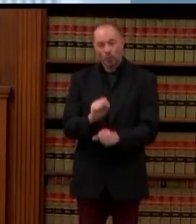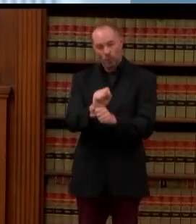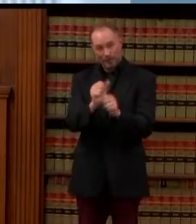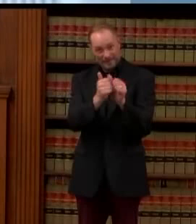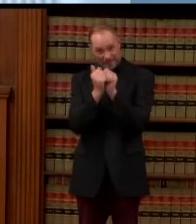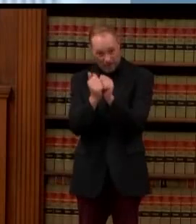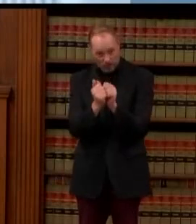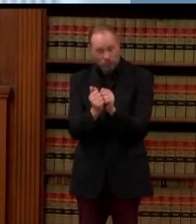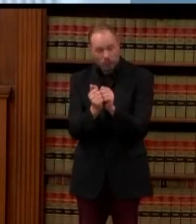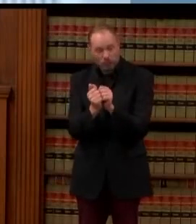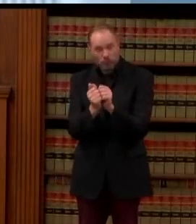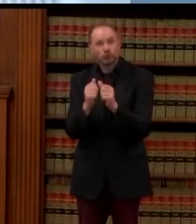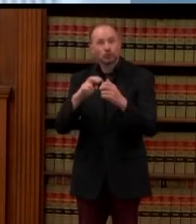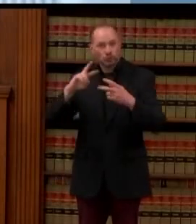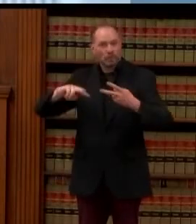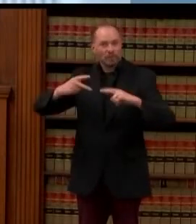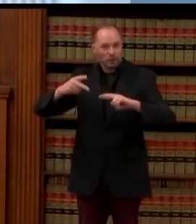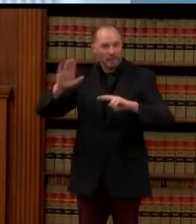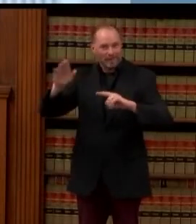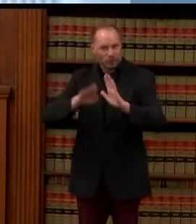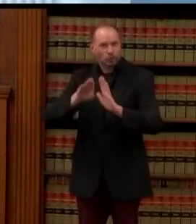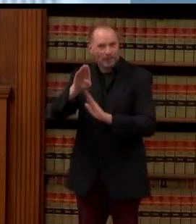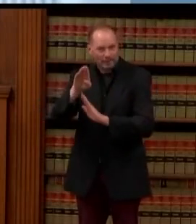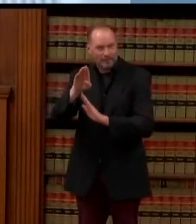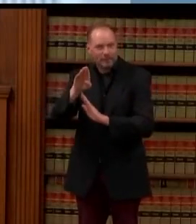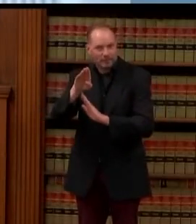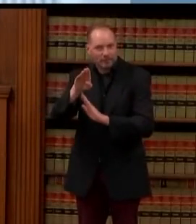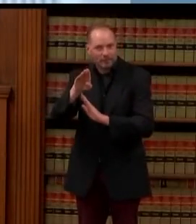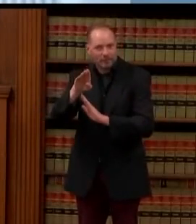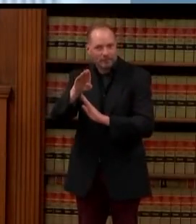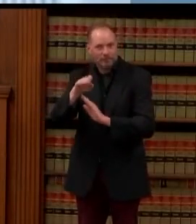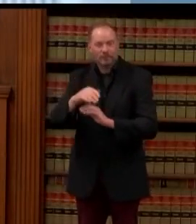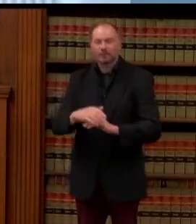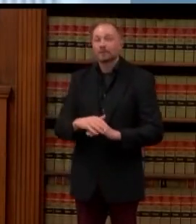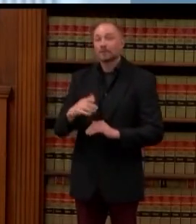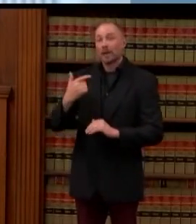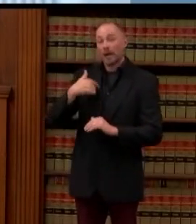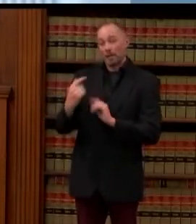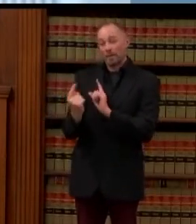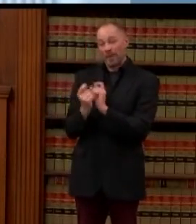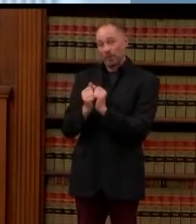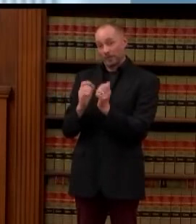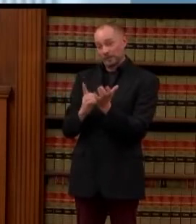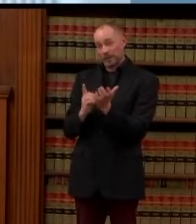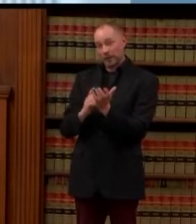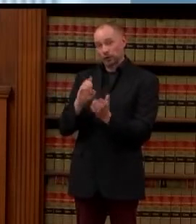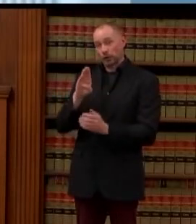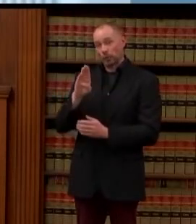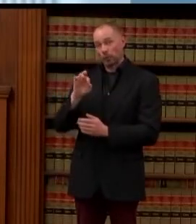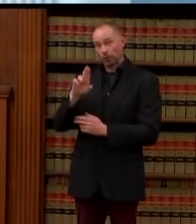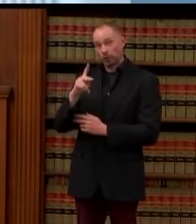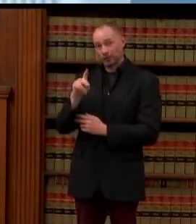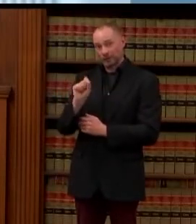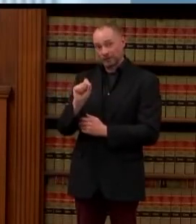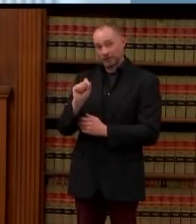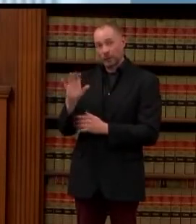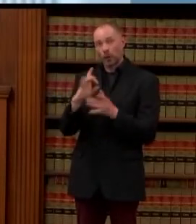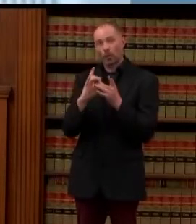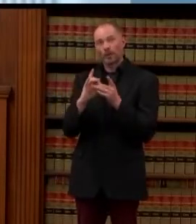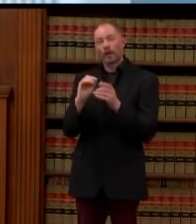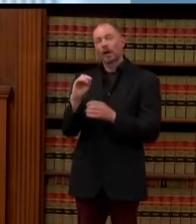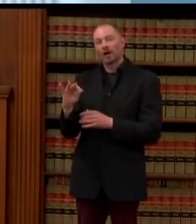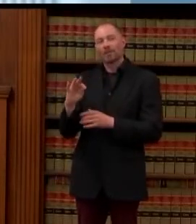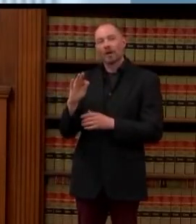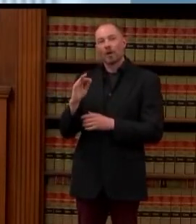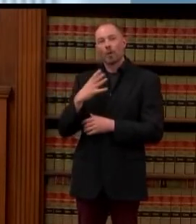working together to reverse the trend. I met with Dr. Birx, the coordinator of the White